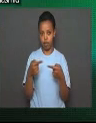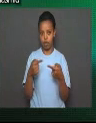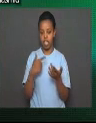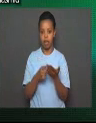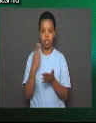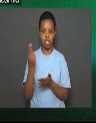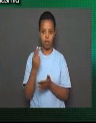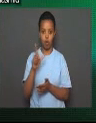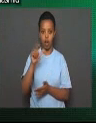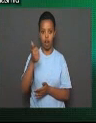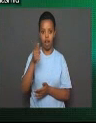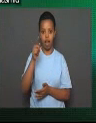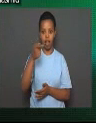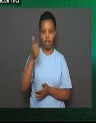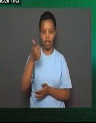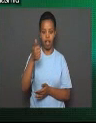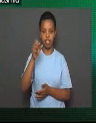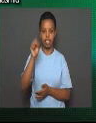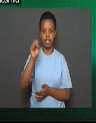a ligase enzyme.